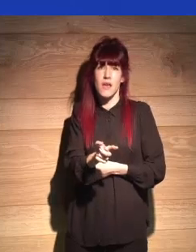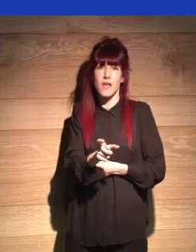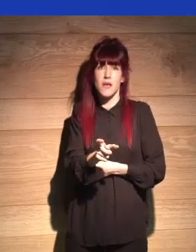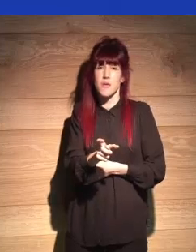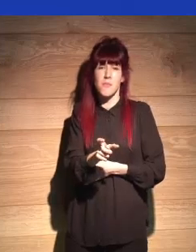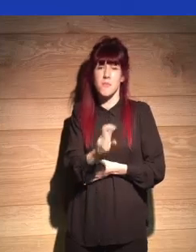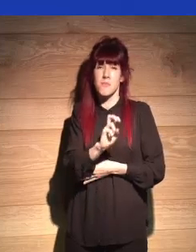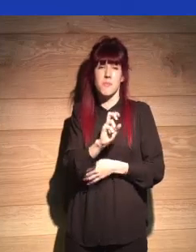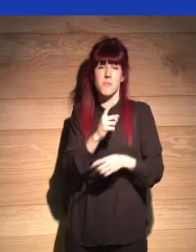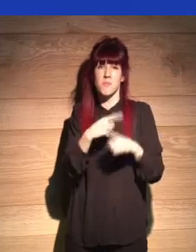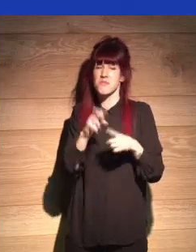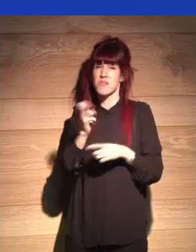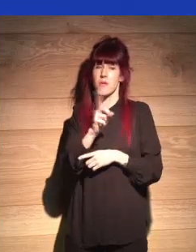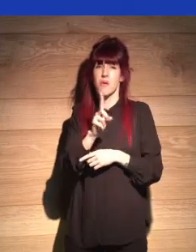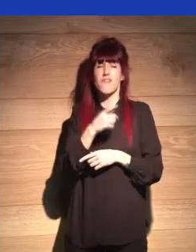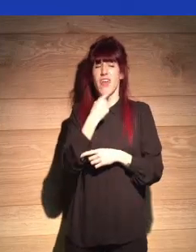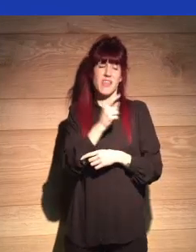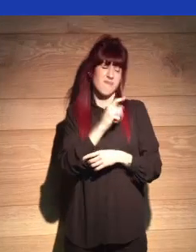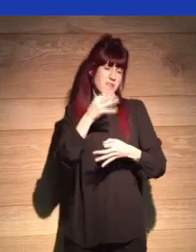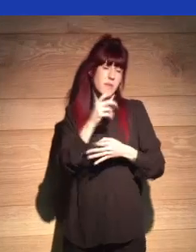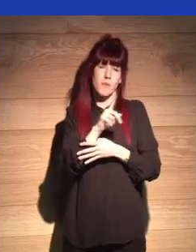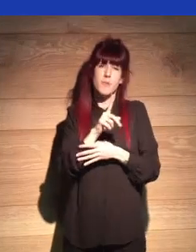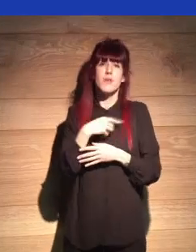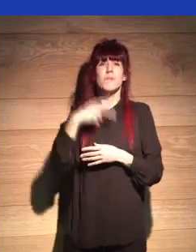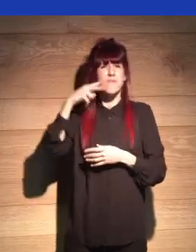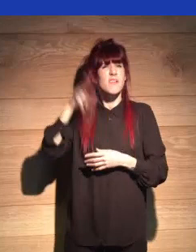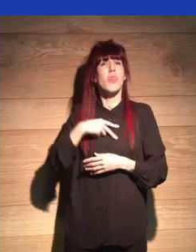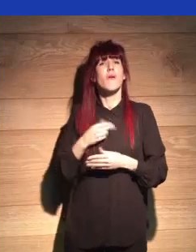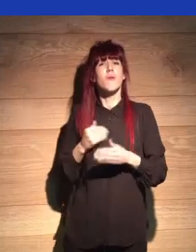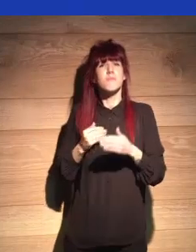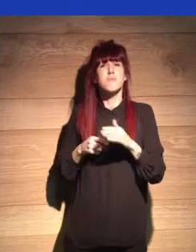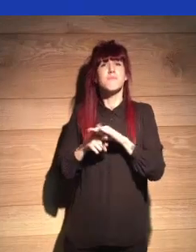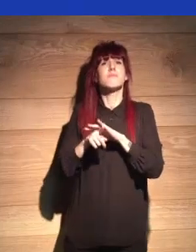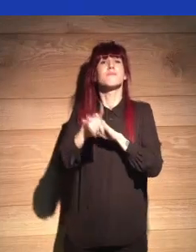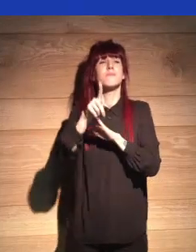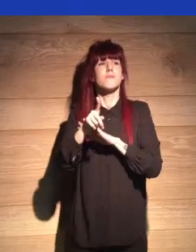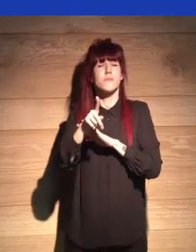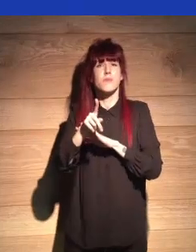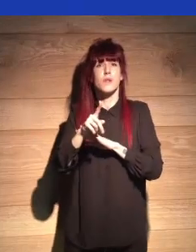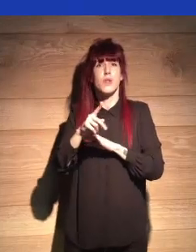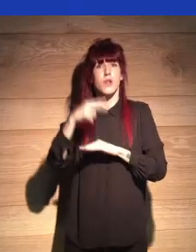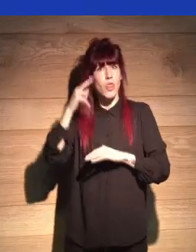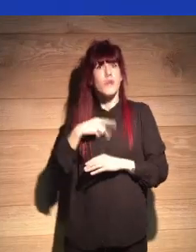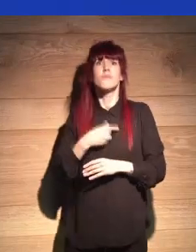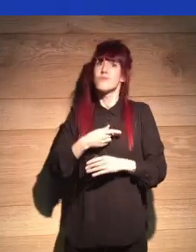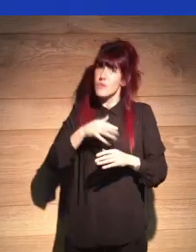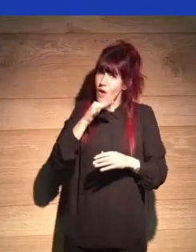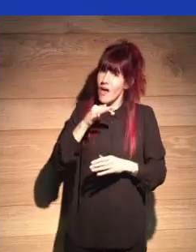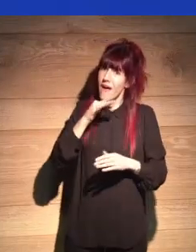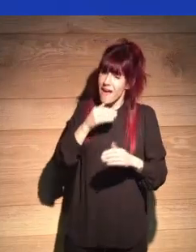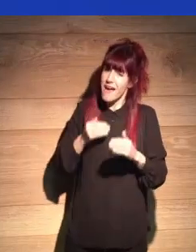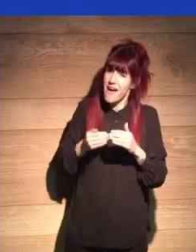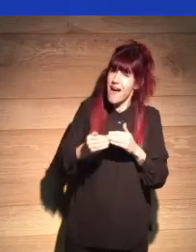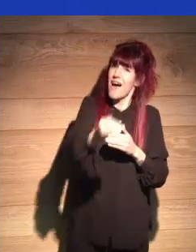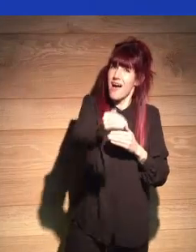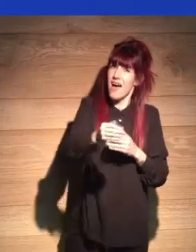as person, not something else. It has not always been easy, but I recognize that there have been great advances, but it's